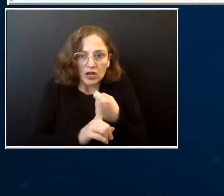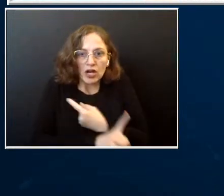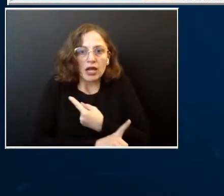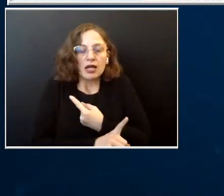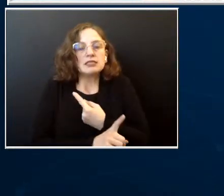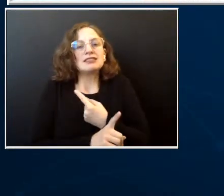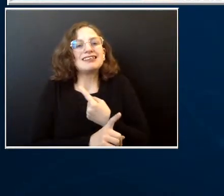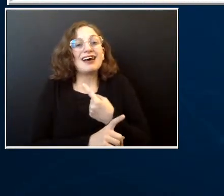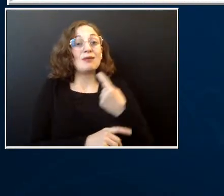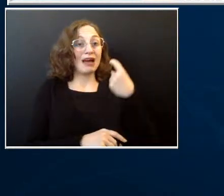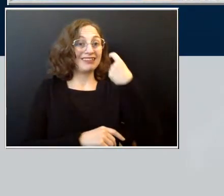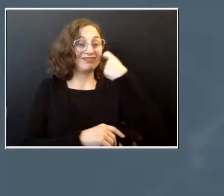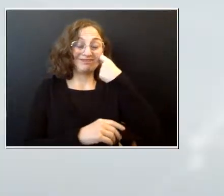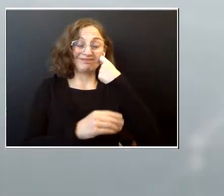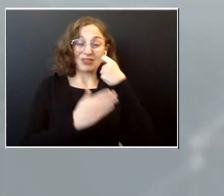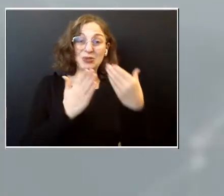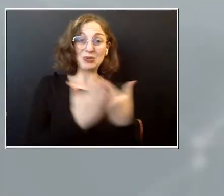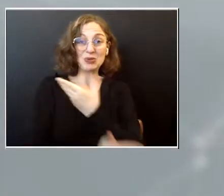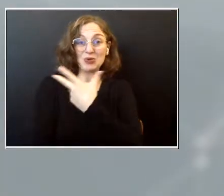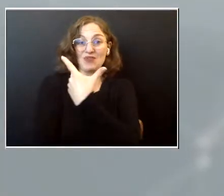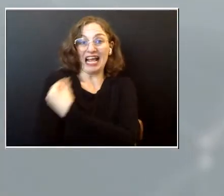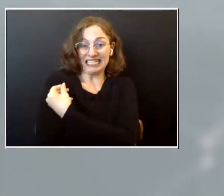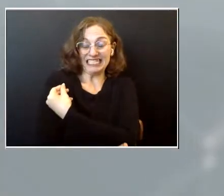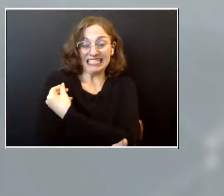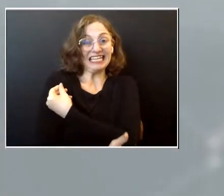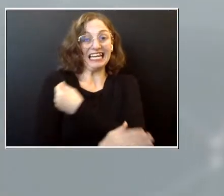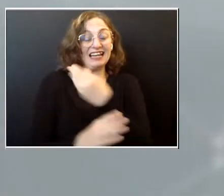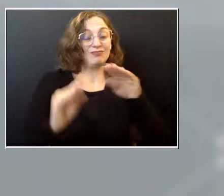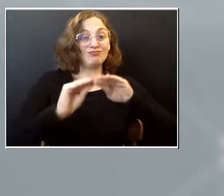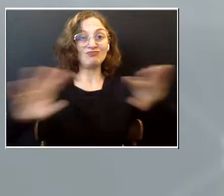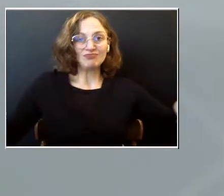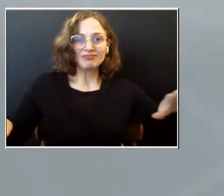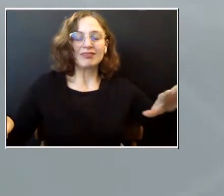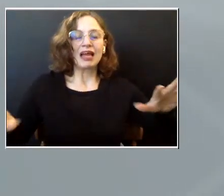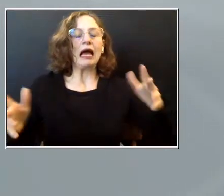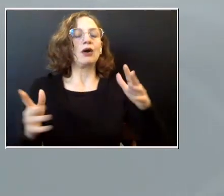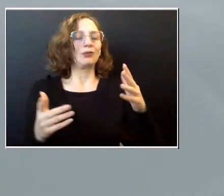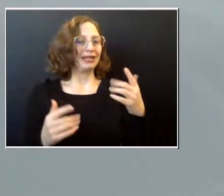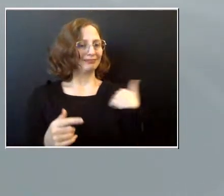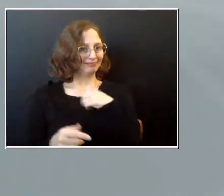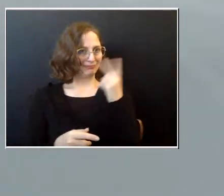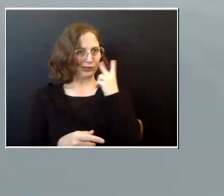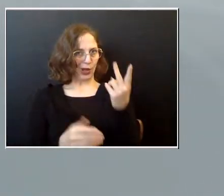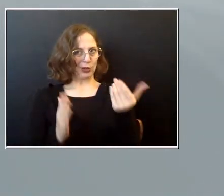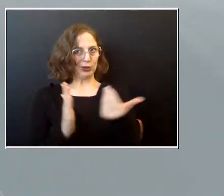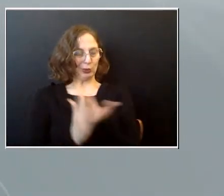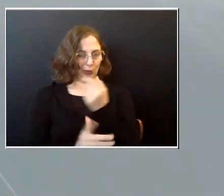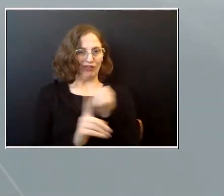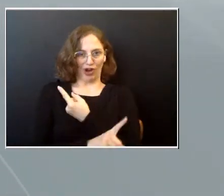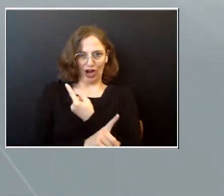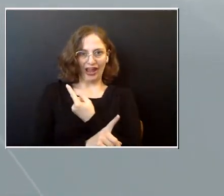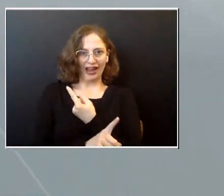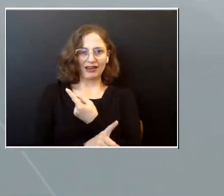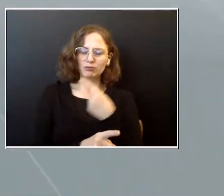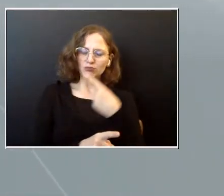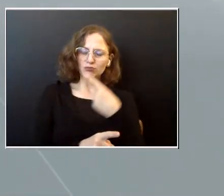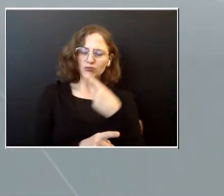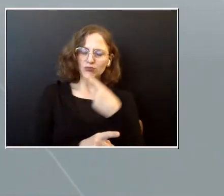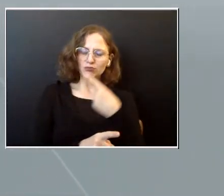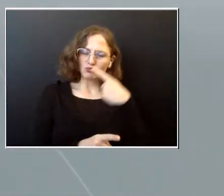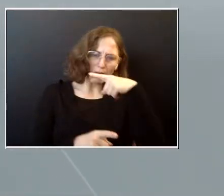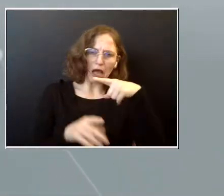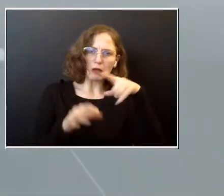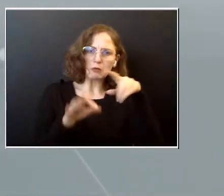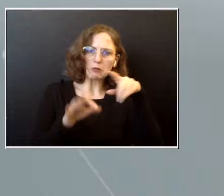new variant that became dominant. Can you talk a little bit, though, about some new research? Because the research shows that the new vaccine can